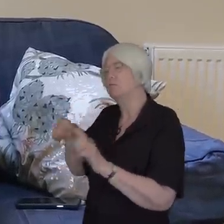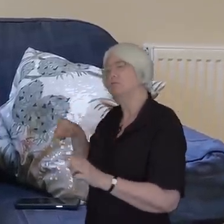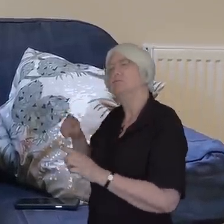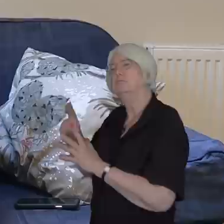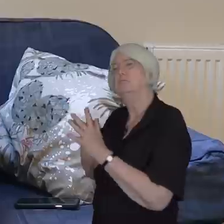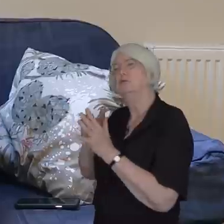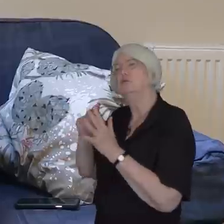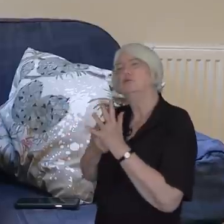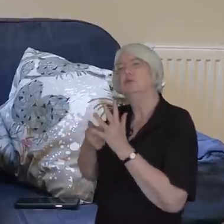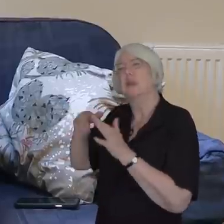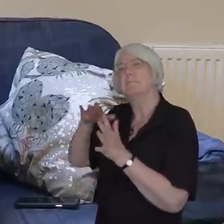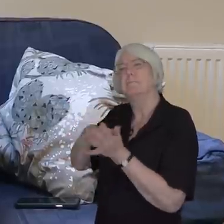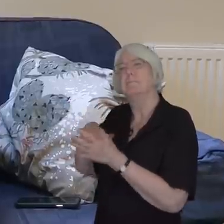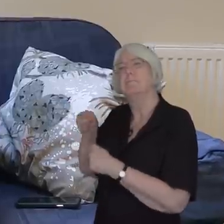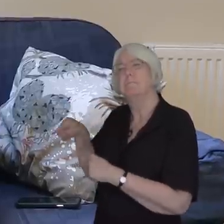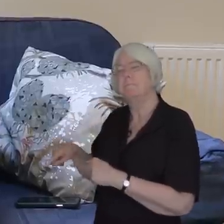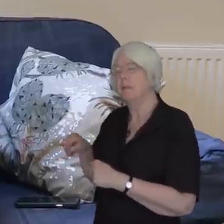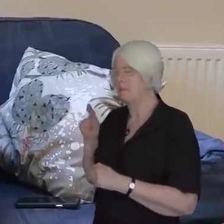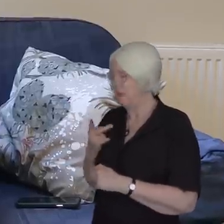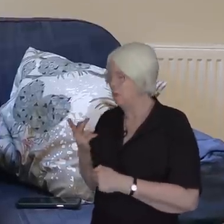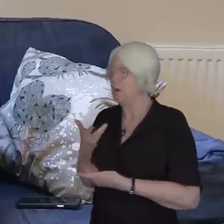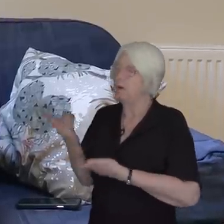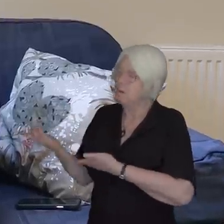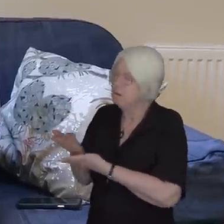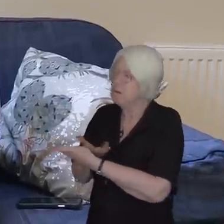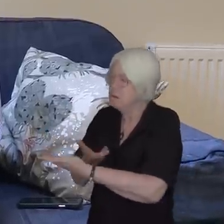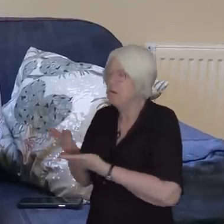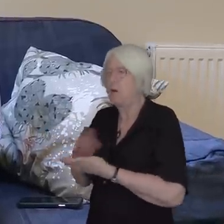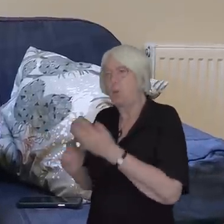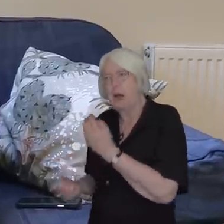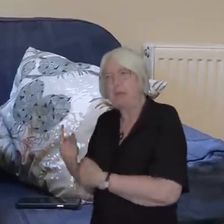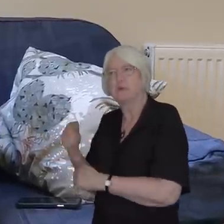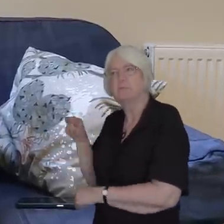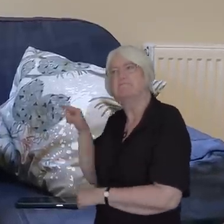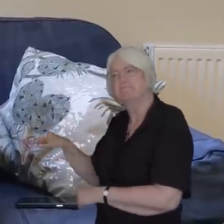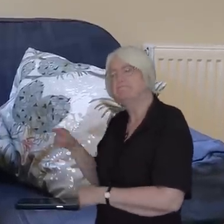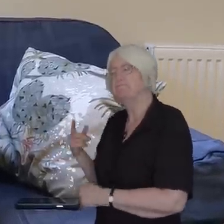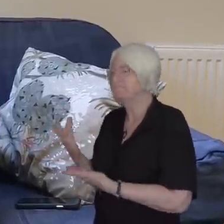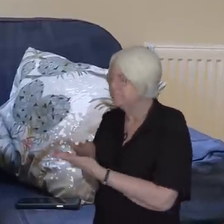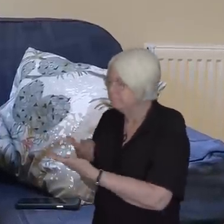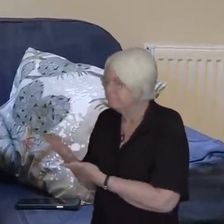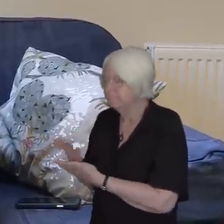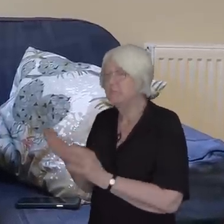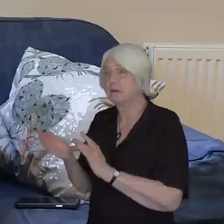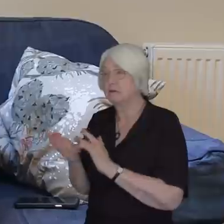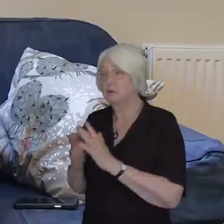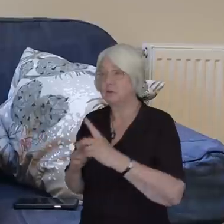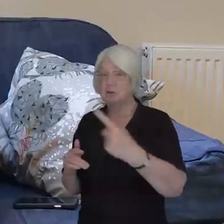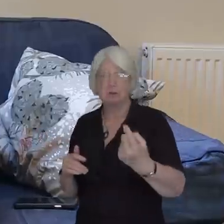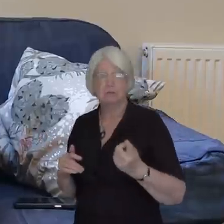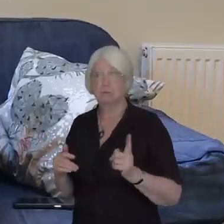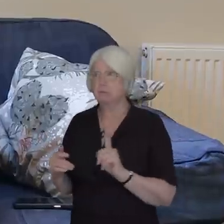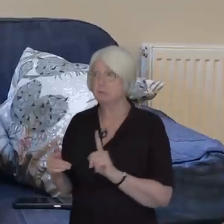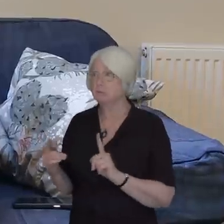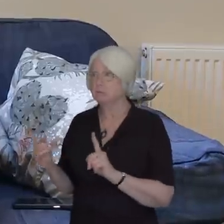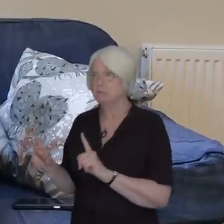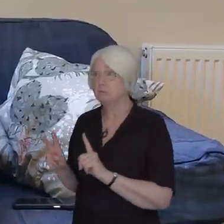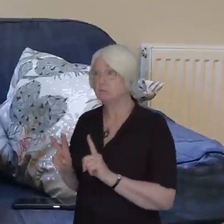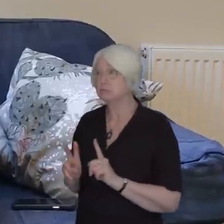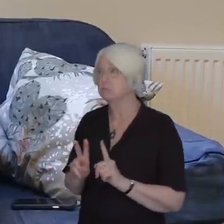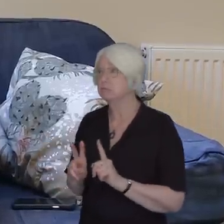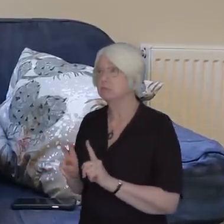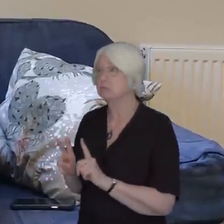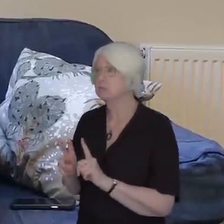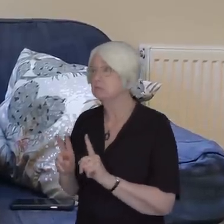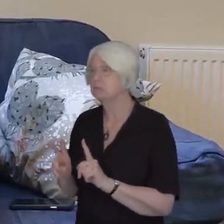other about all these things that had happened. While they were talking and discussing, Jesus himself came near and went with